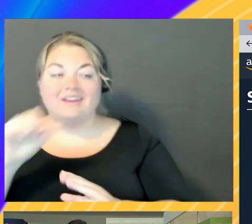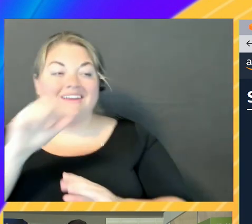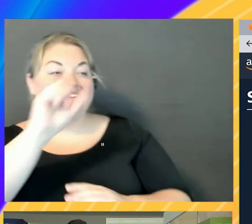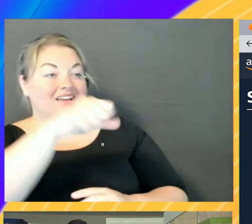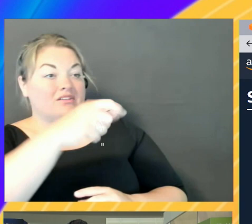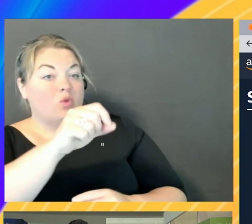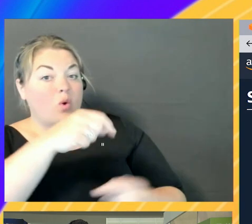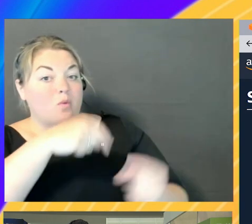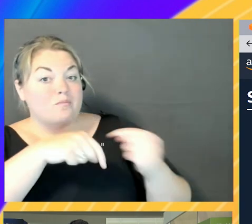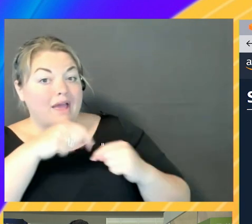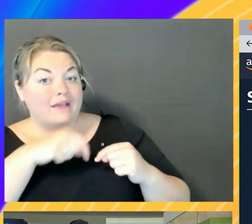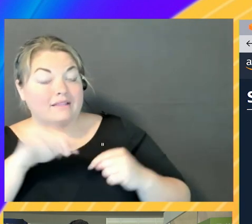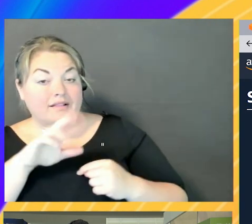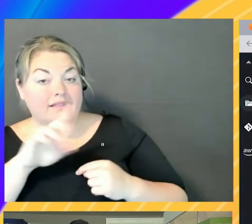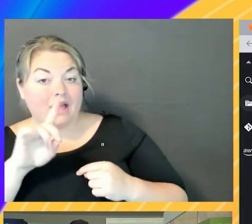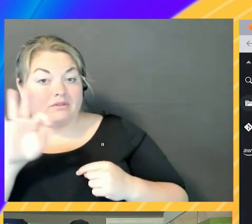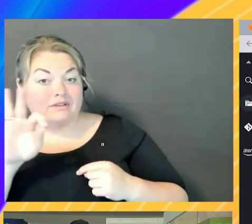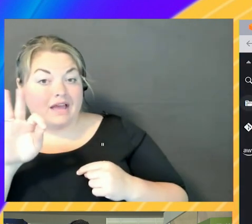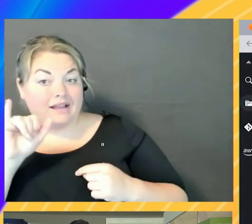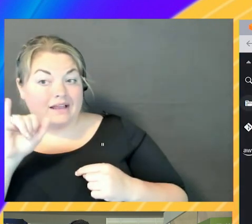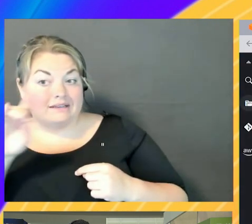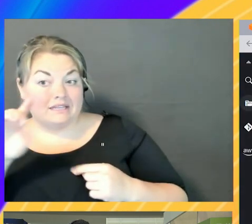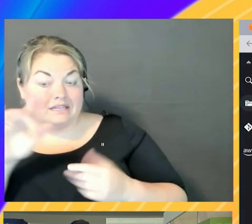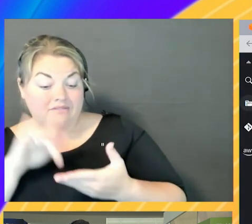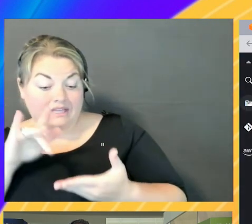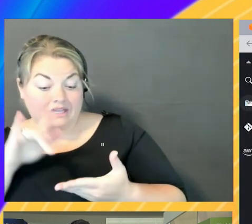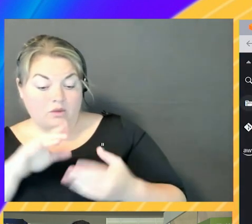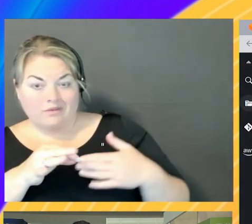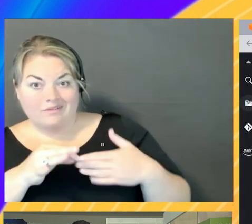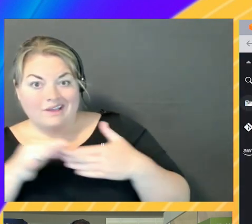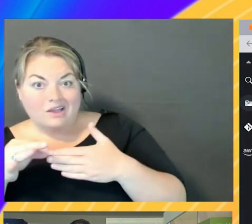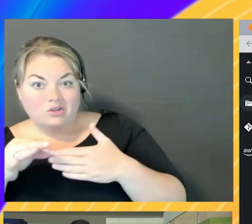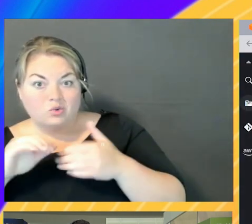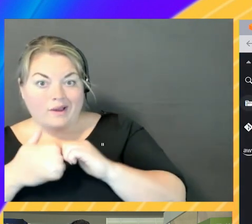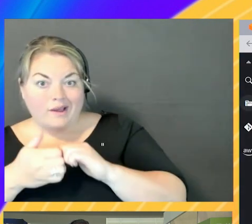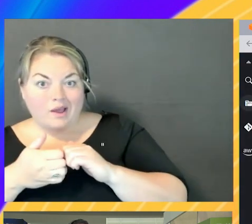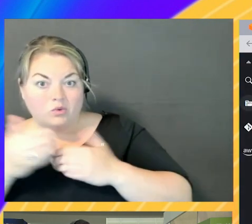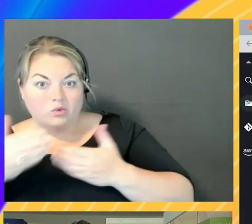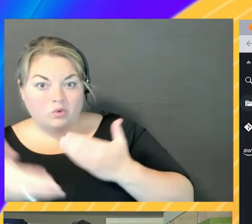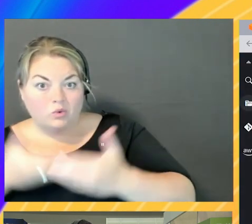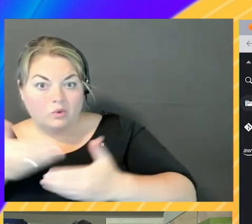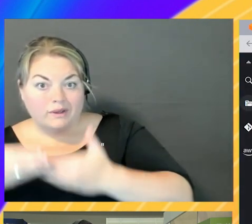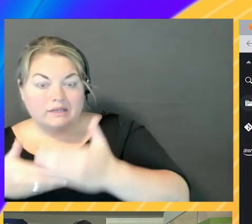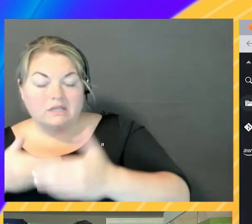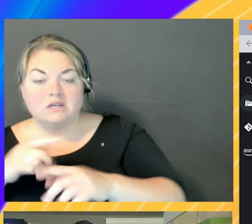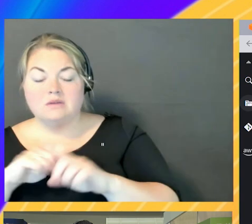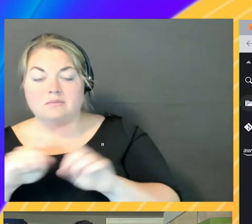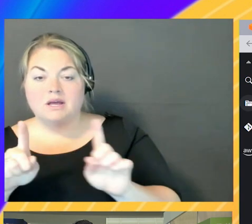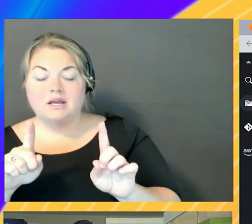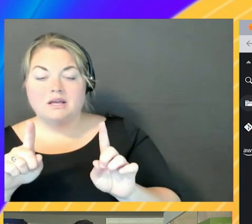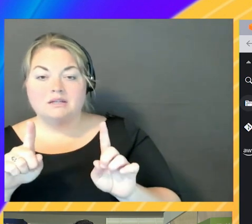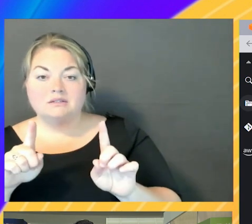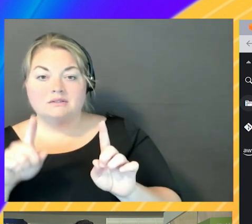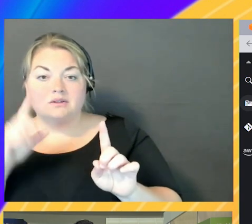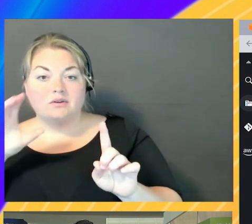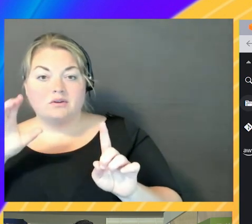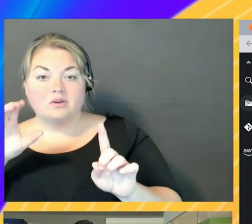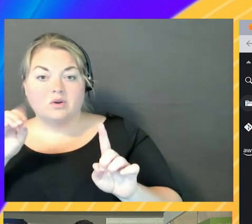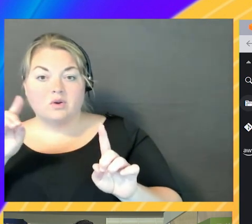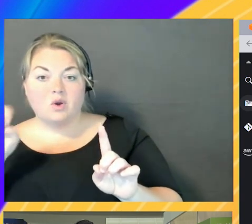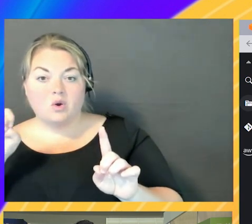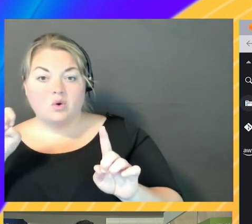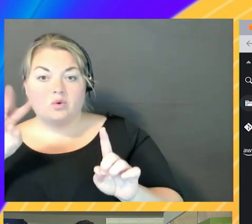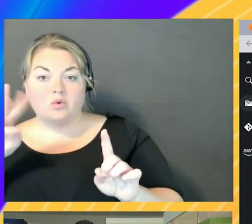IDE, if you click on the link, it will guide you through how to do it. Yeah. But in the CodeWhisperer tab down at the